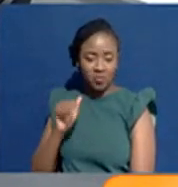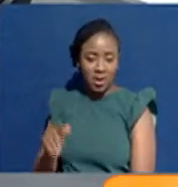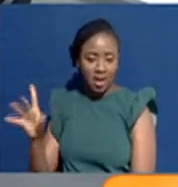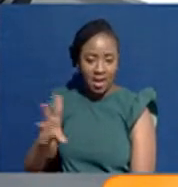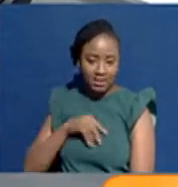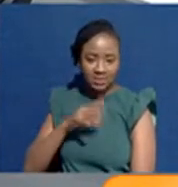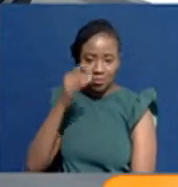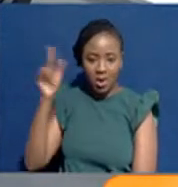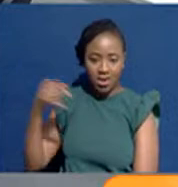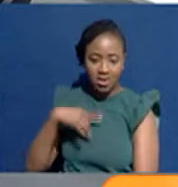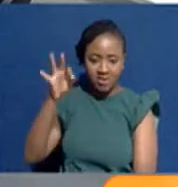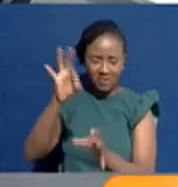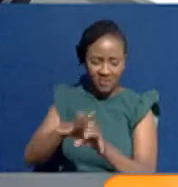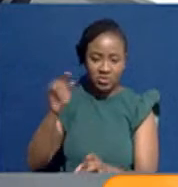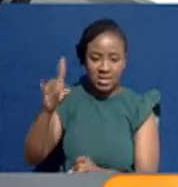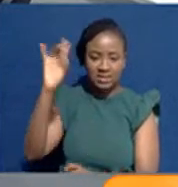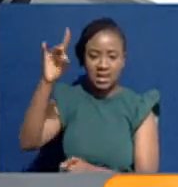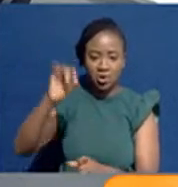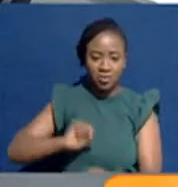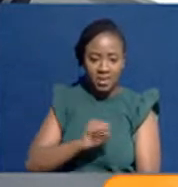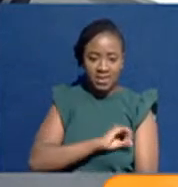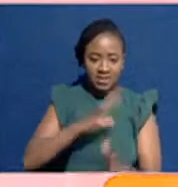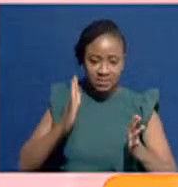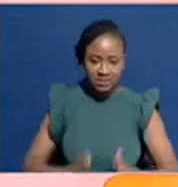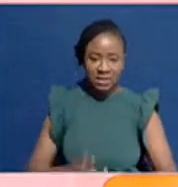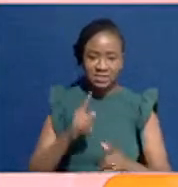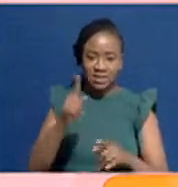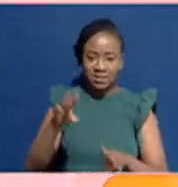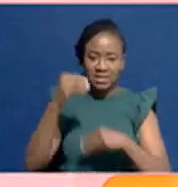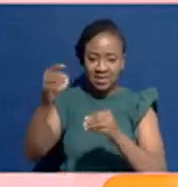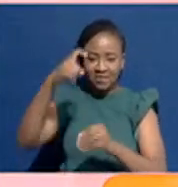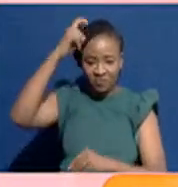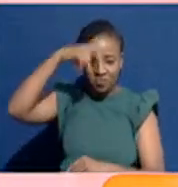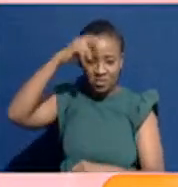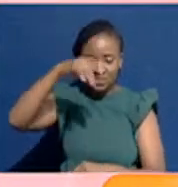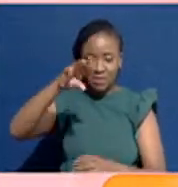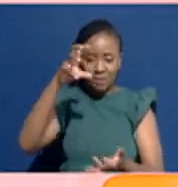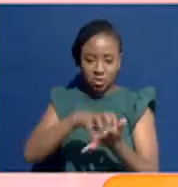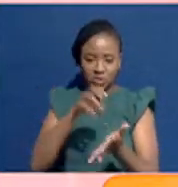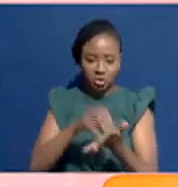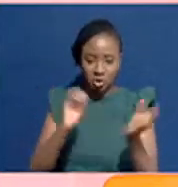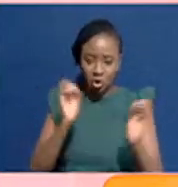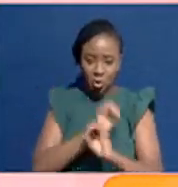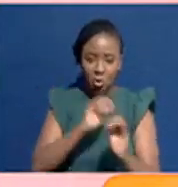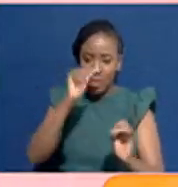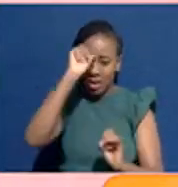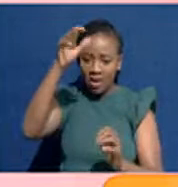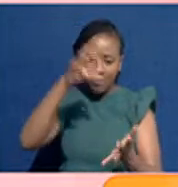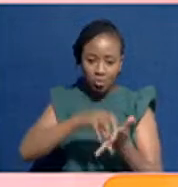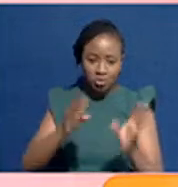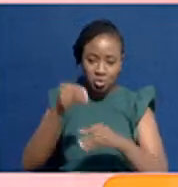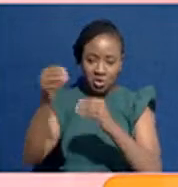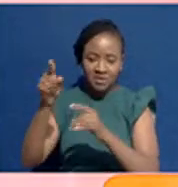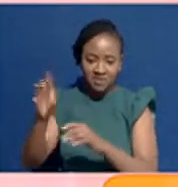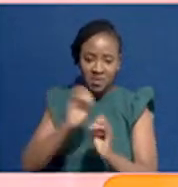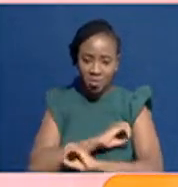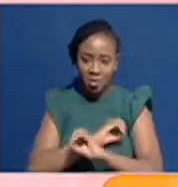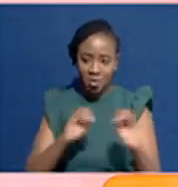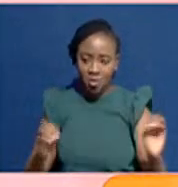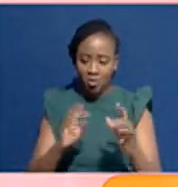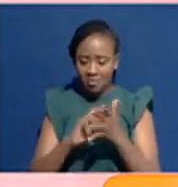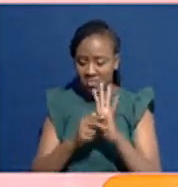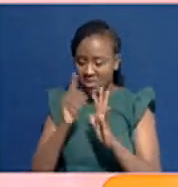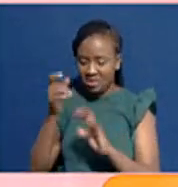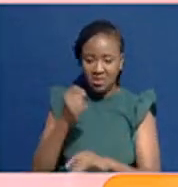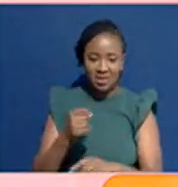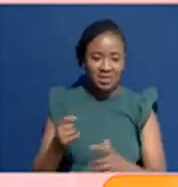senator of Nairobi clearly did not bestow upon him the genius position. And it's very clear in what he's saying. I